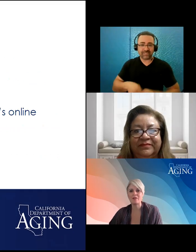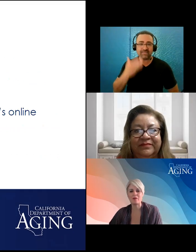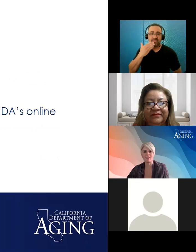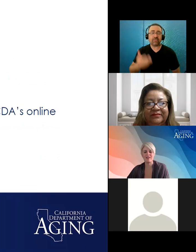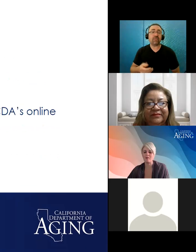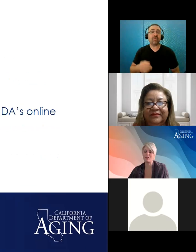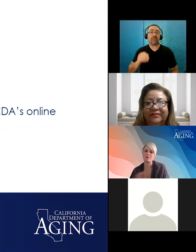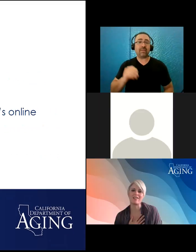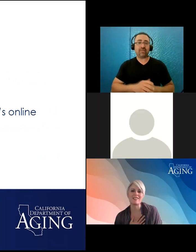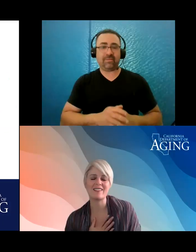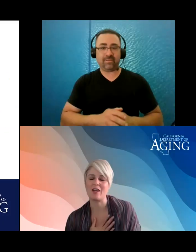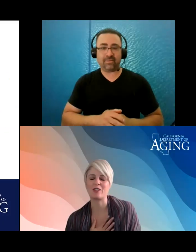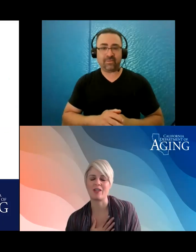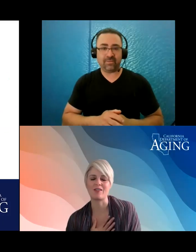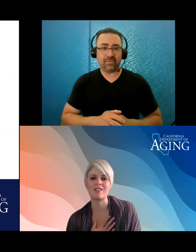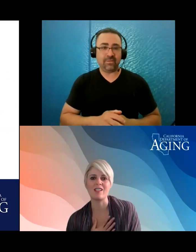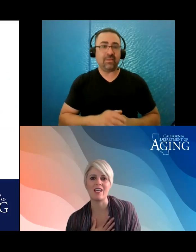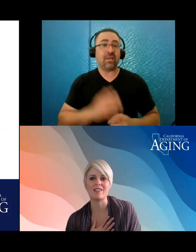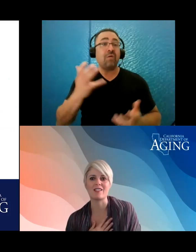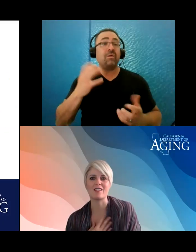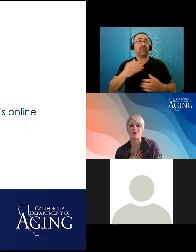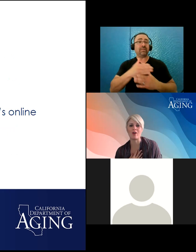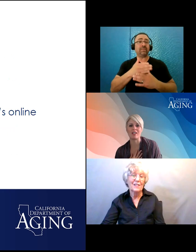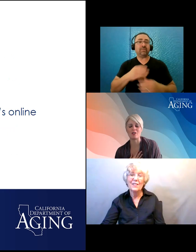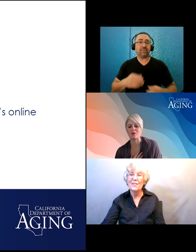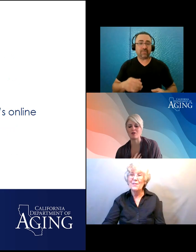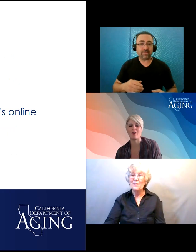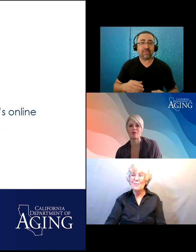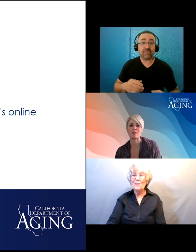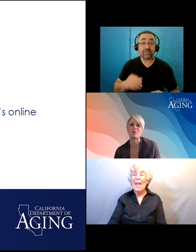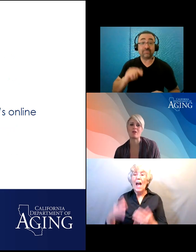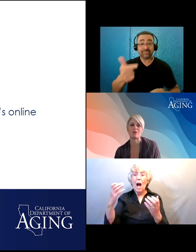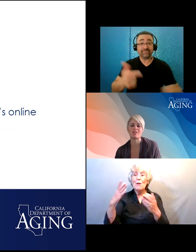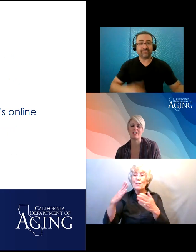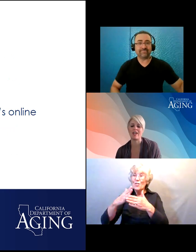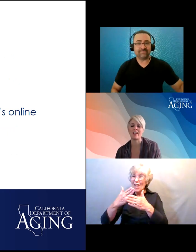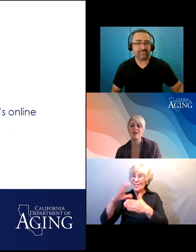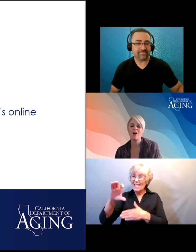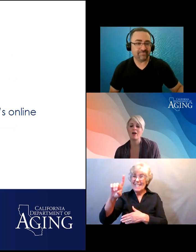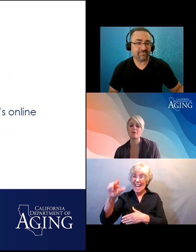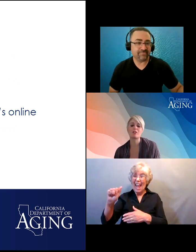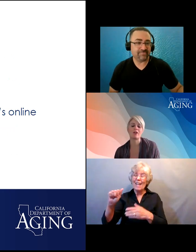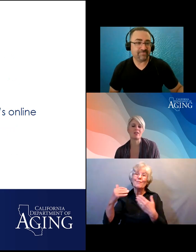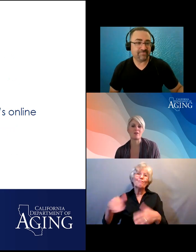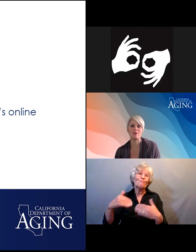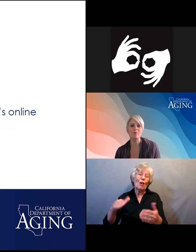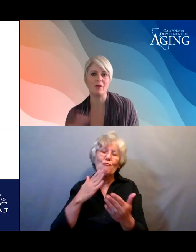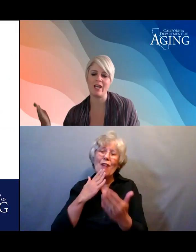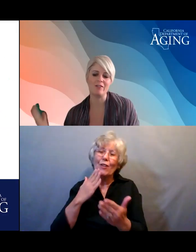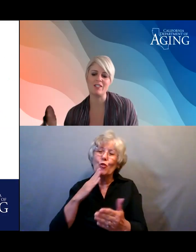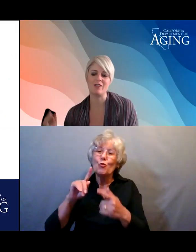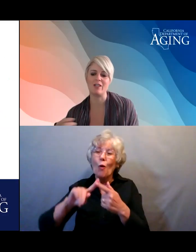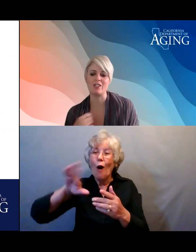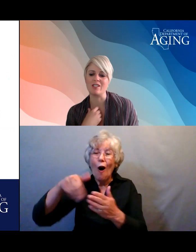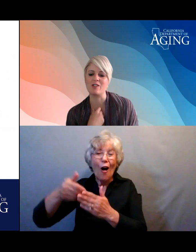Hi, everyone. I just want to share CDA's sincere gratitude to all of our speakers today for sharing those